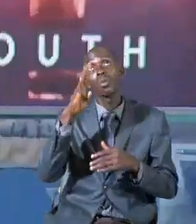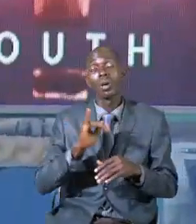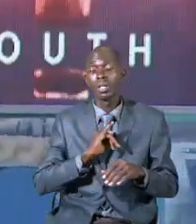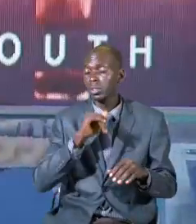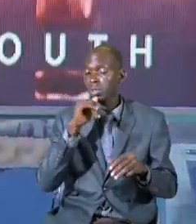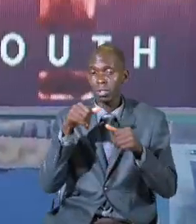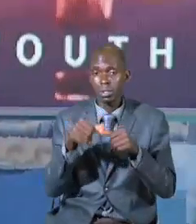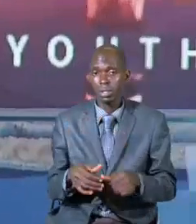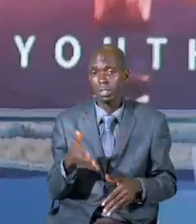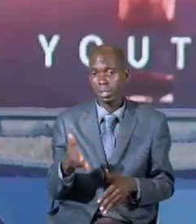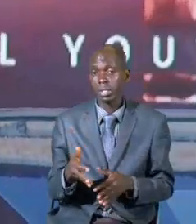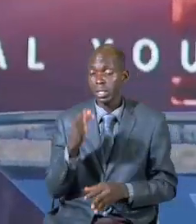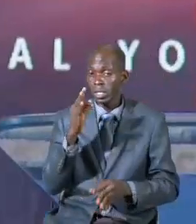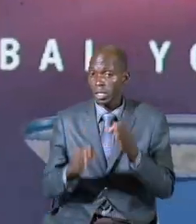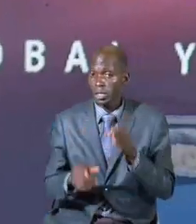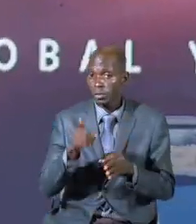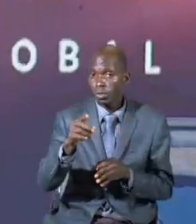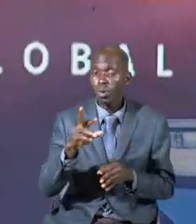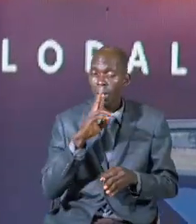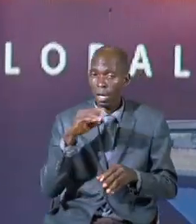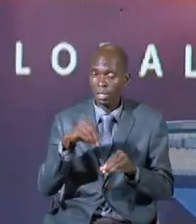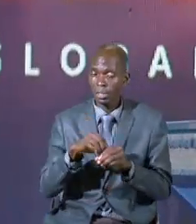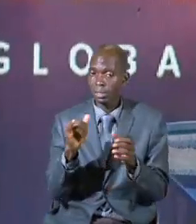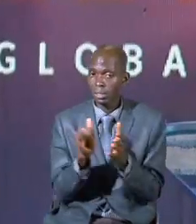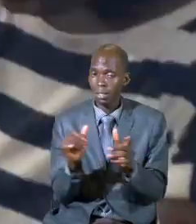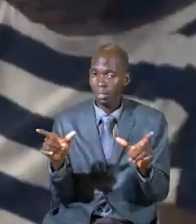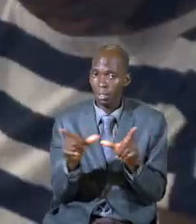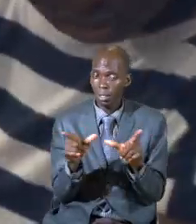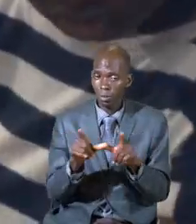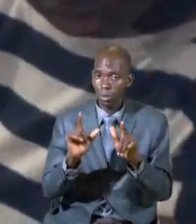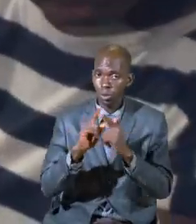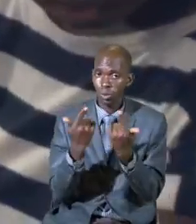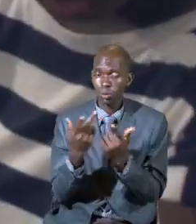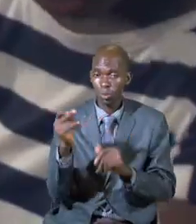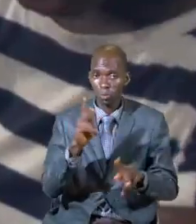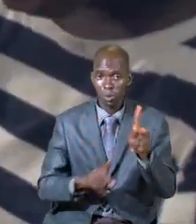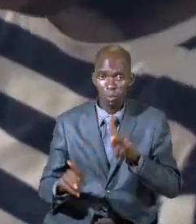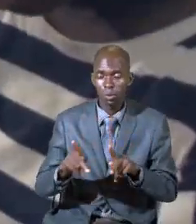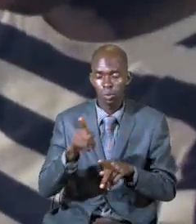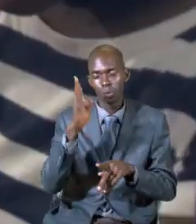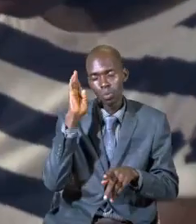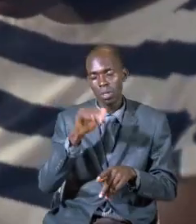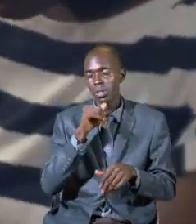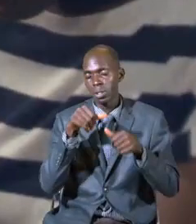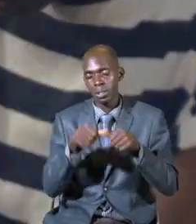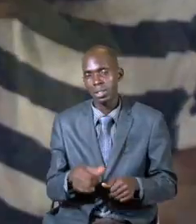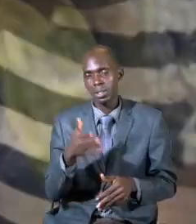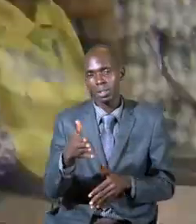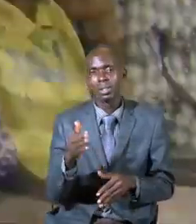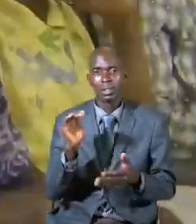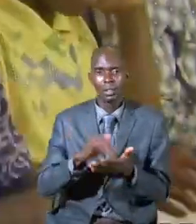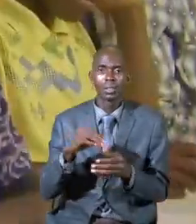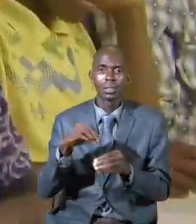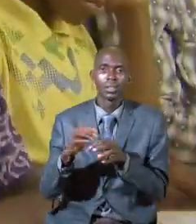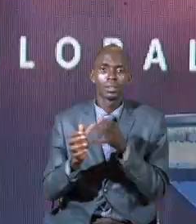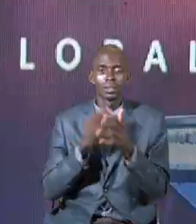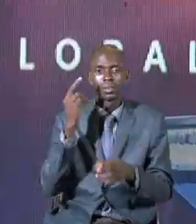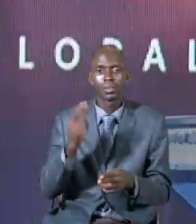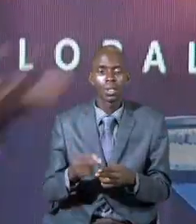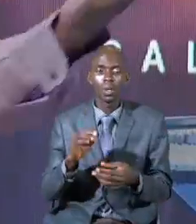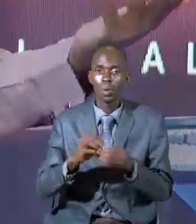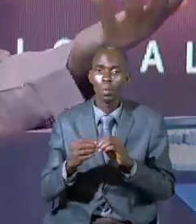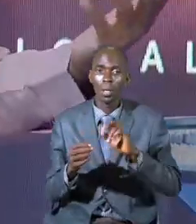this very moment, you'll not stay there in Jesus' name. Number three now is the purpose of your